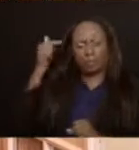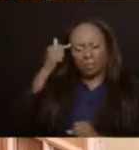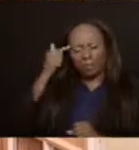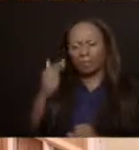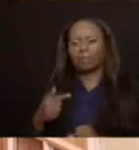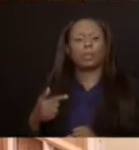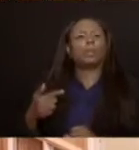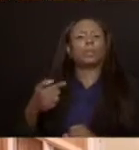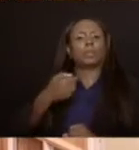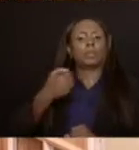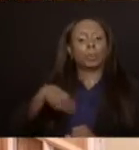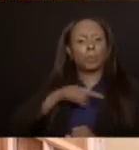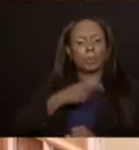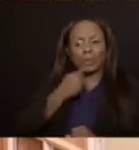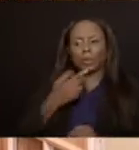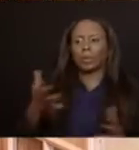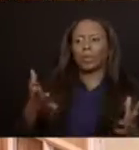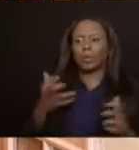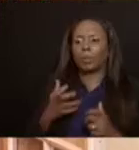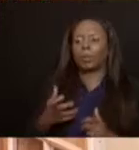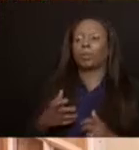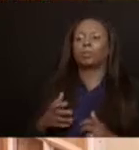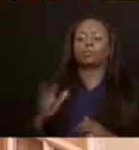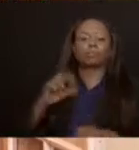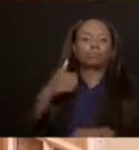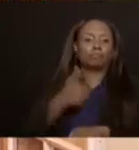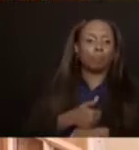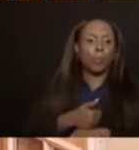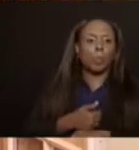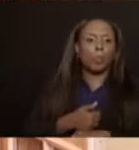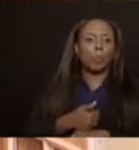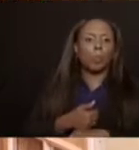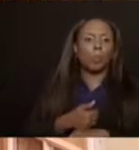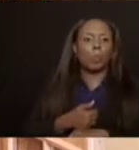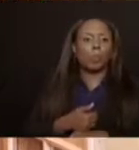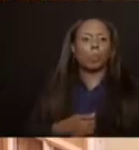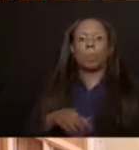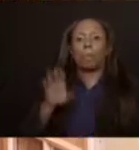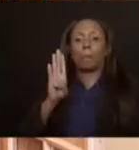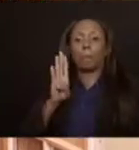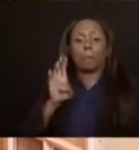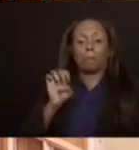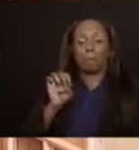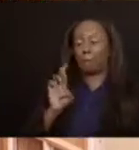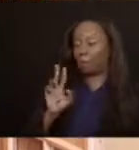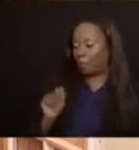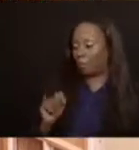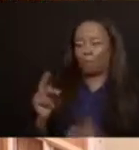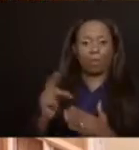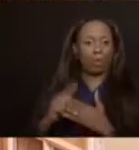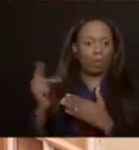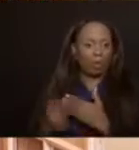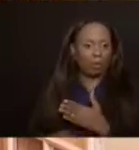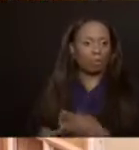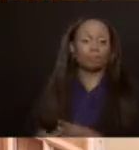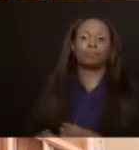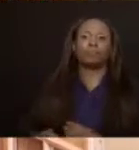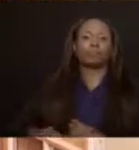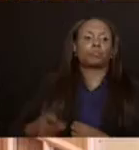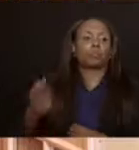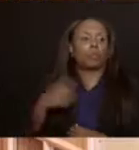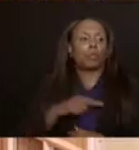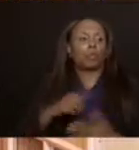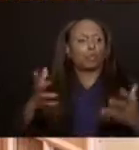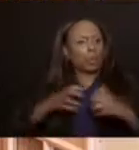Economic Recovery Transformation Program, that it will be a homegrown program, that we've taken the best of what we've seen regionally